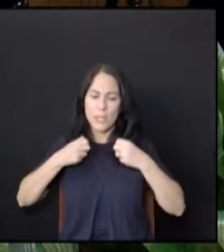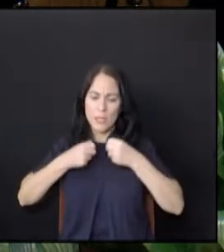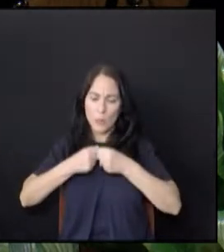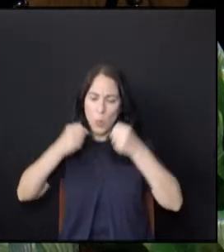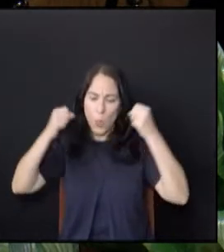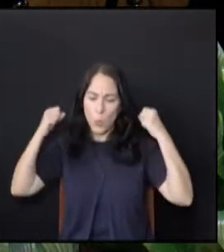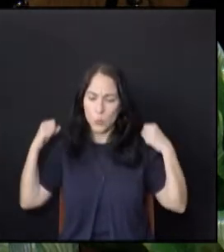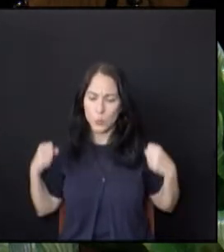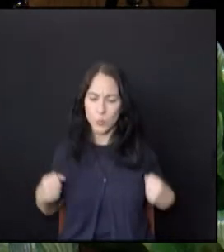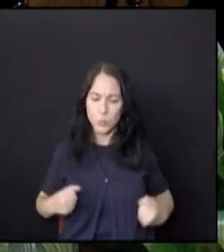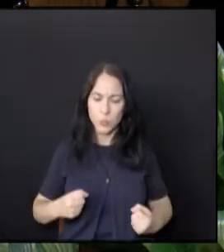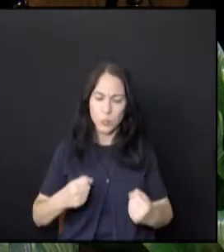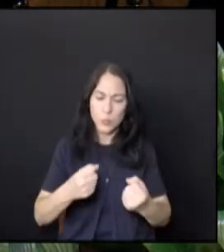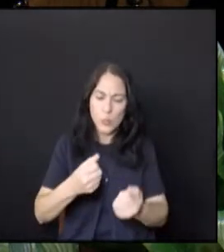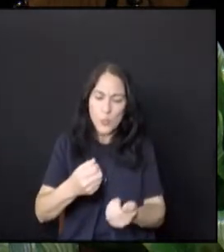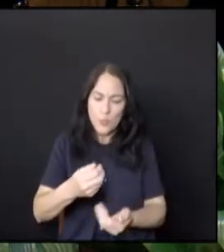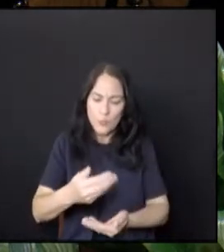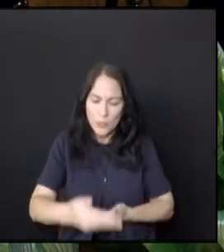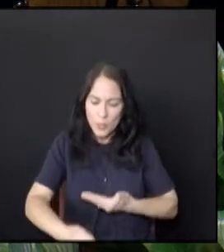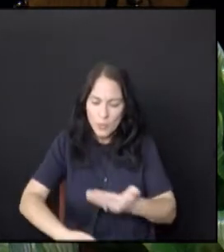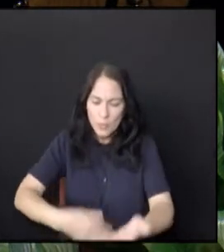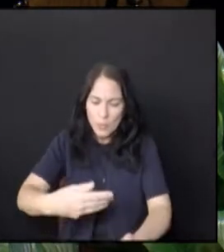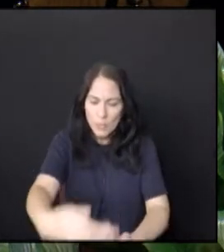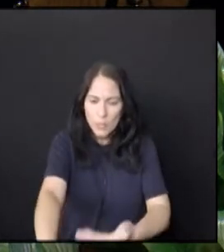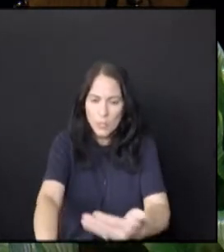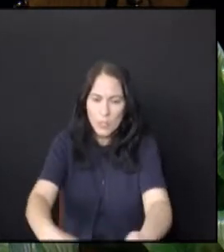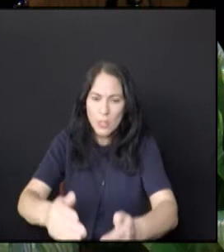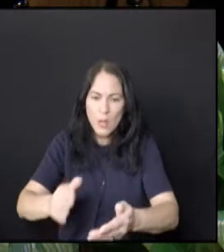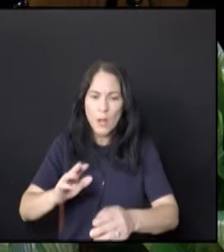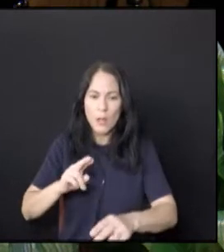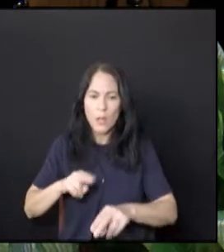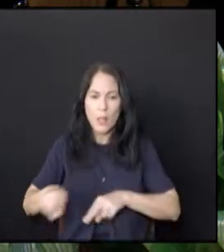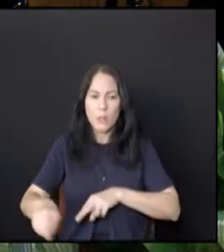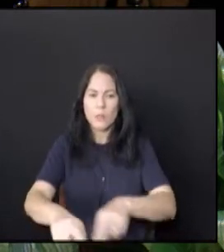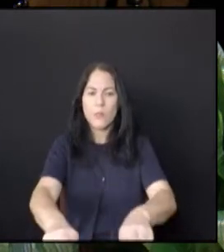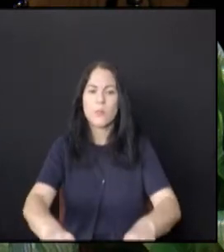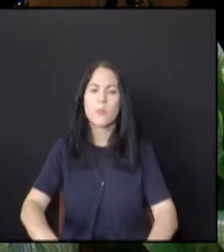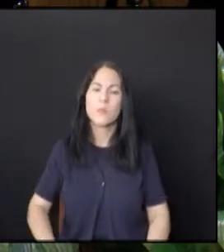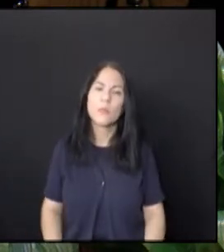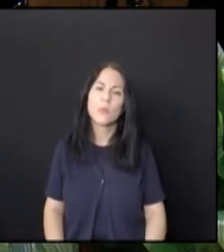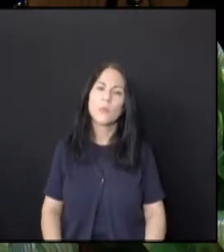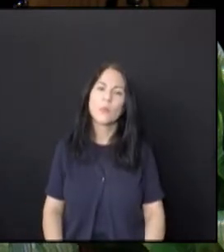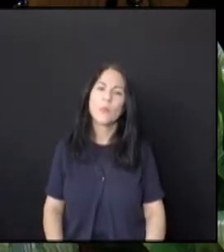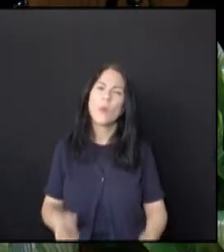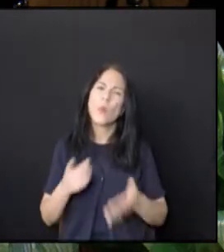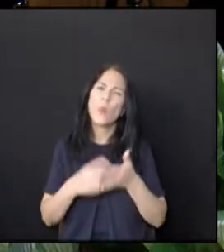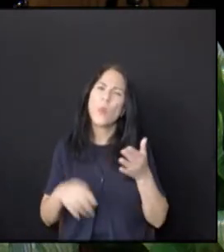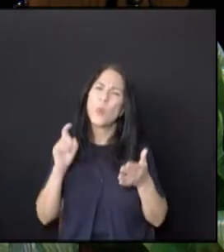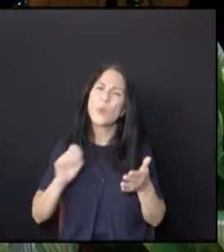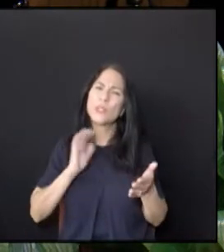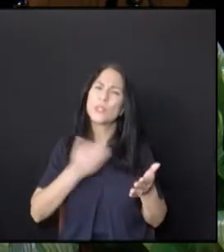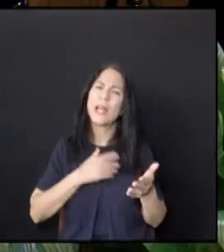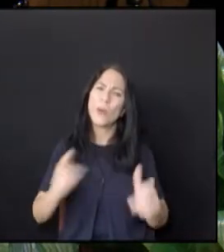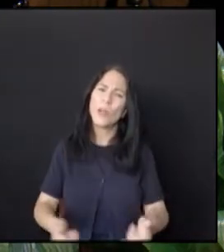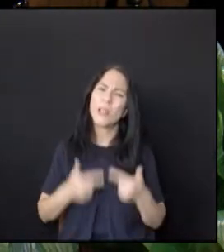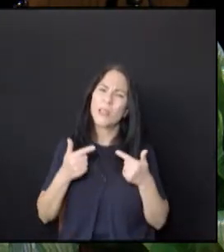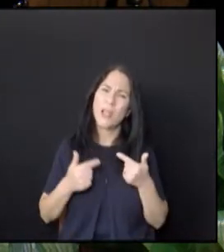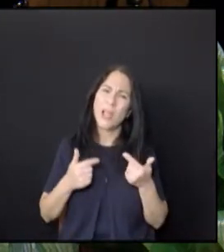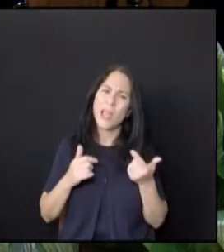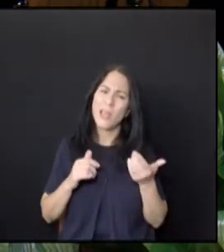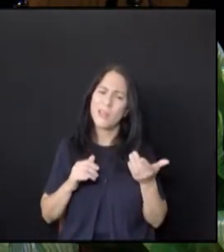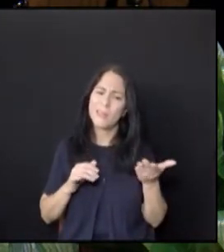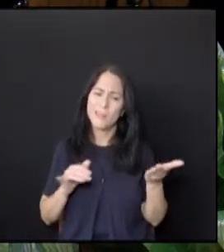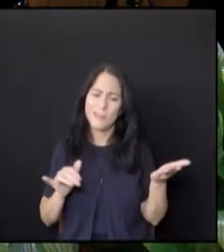our lives are supposed to look like. And instead, completely entrust our living and